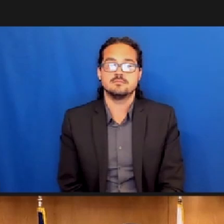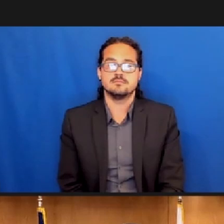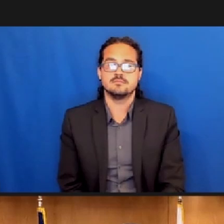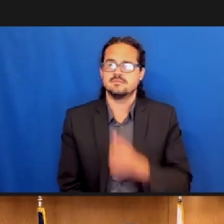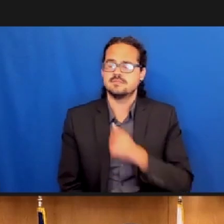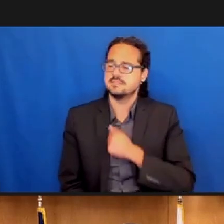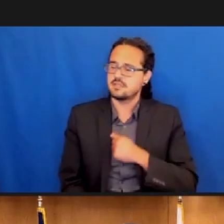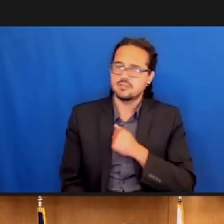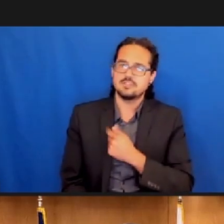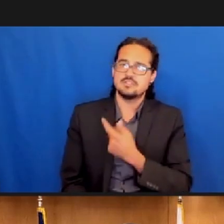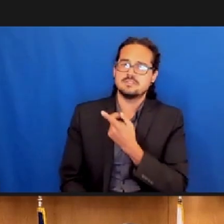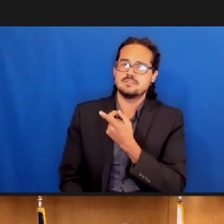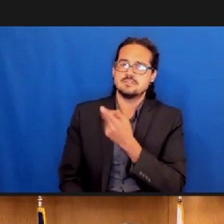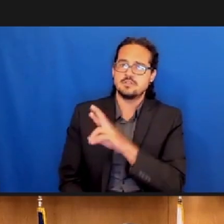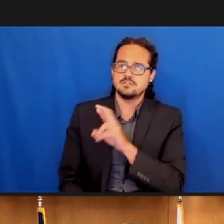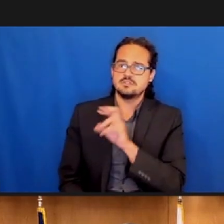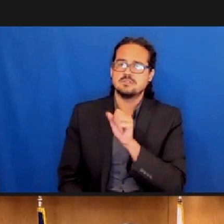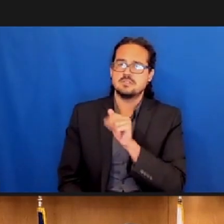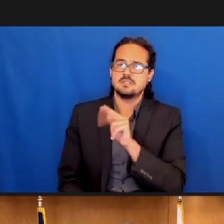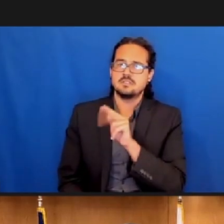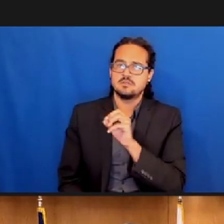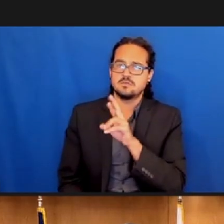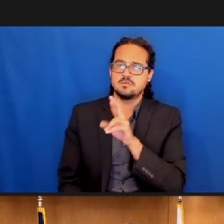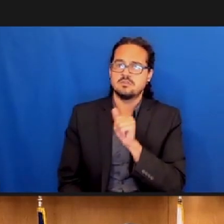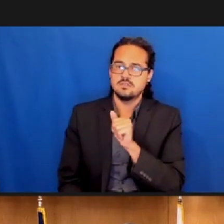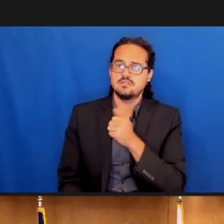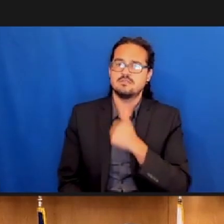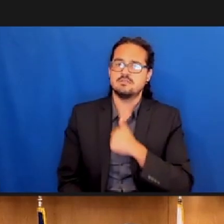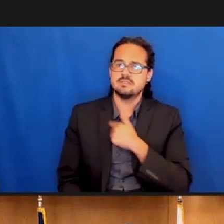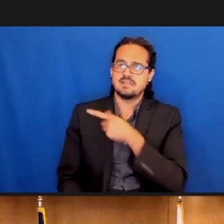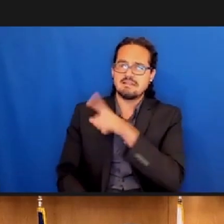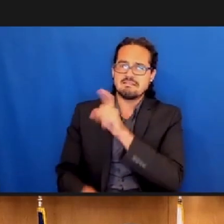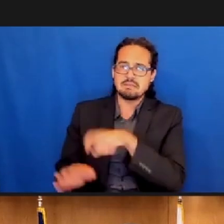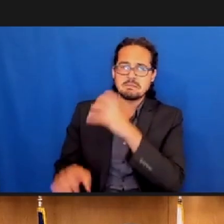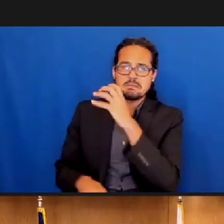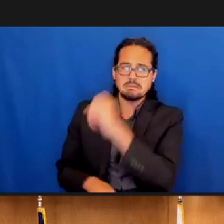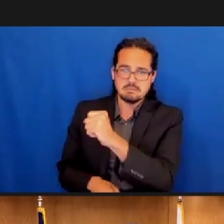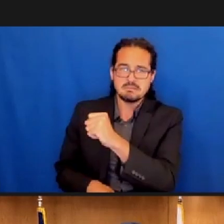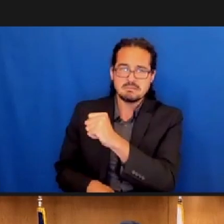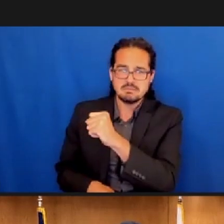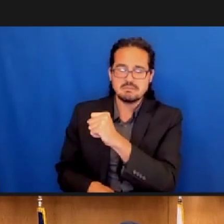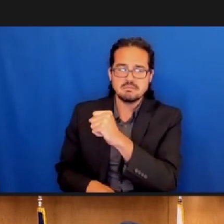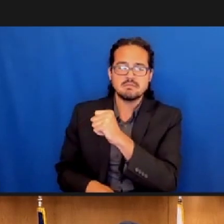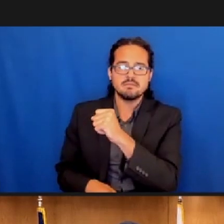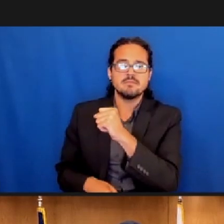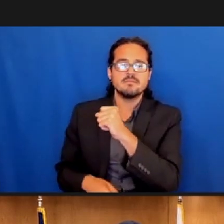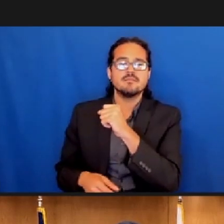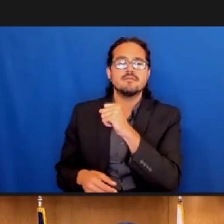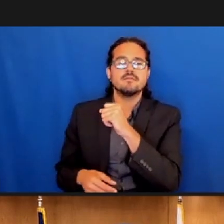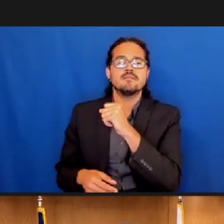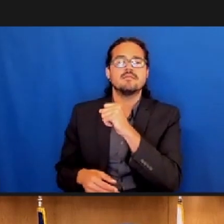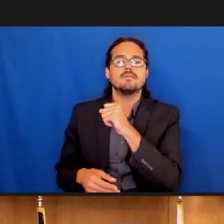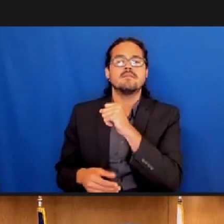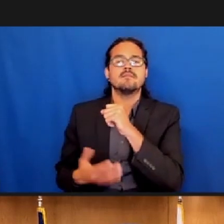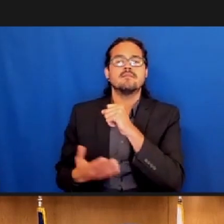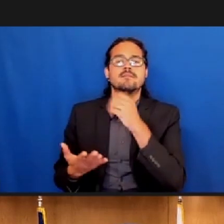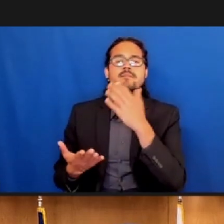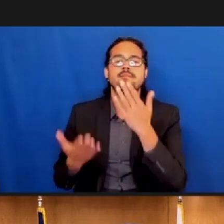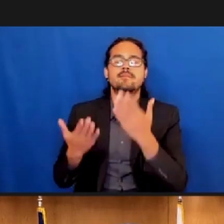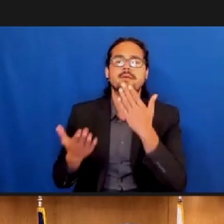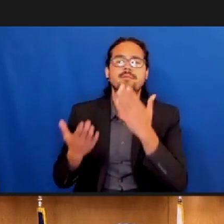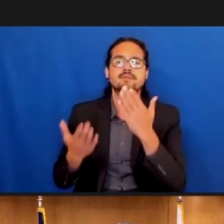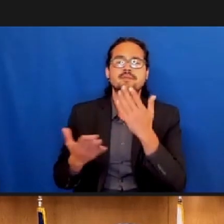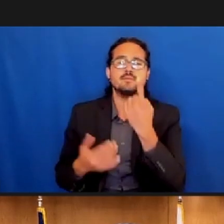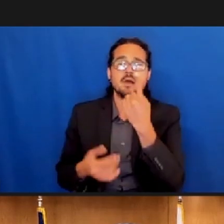perhaps you or one of our other qualified panelists can answer this. So, according to what the state has put